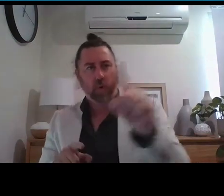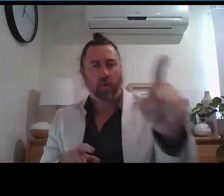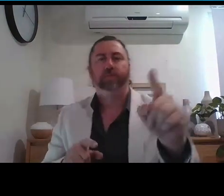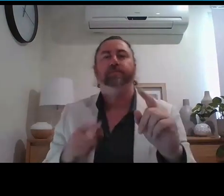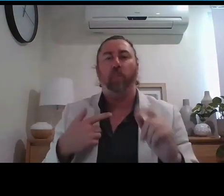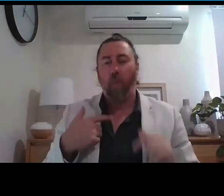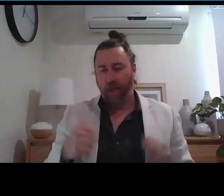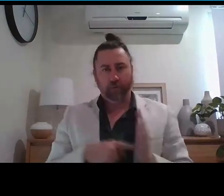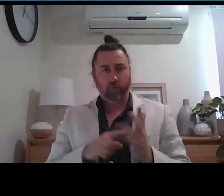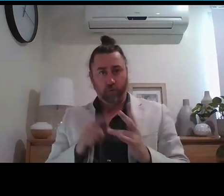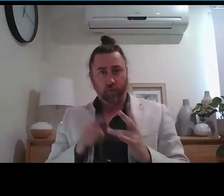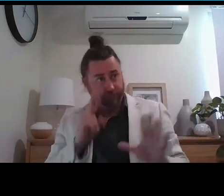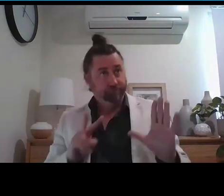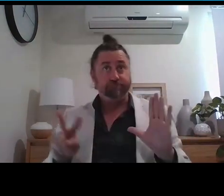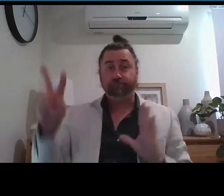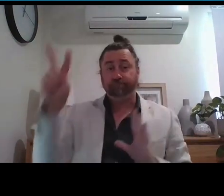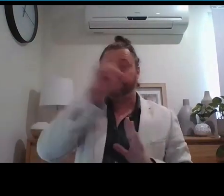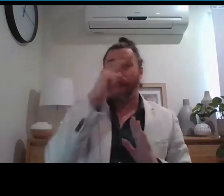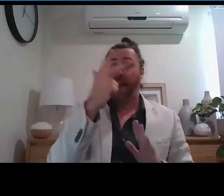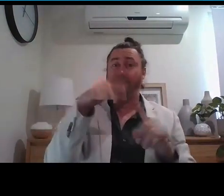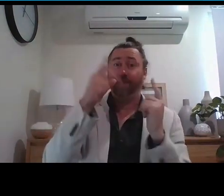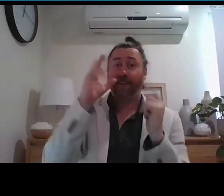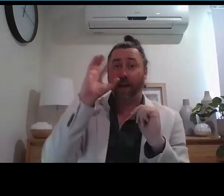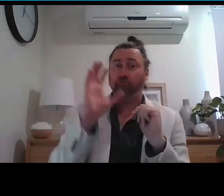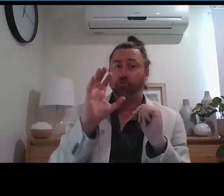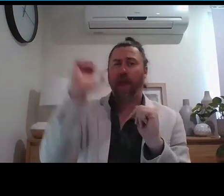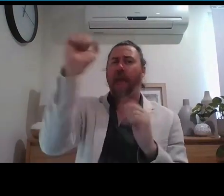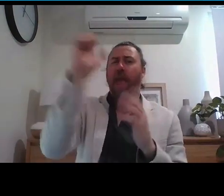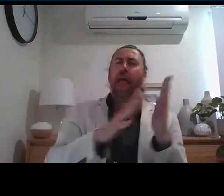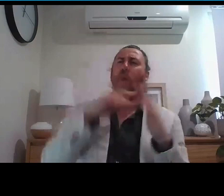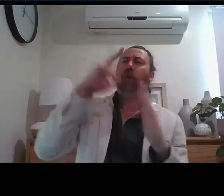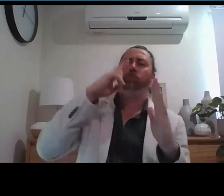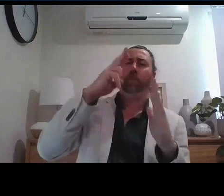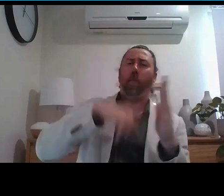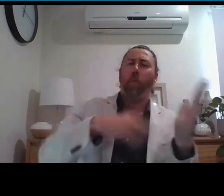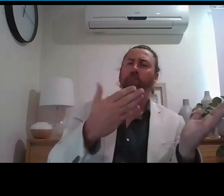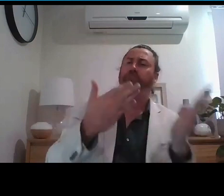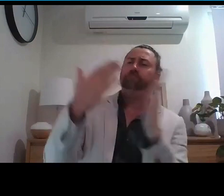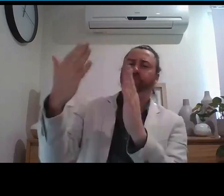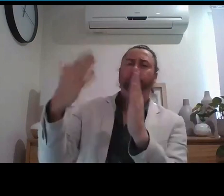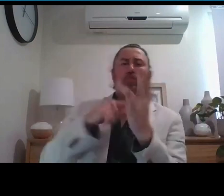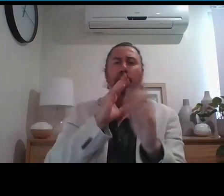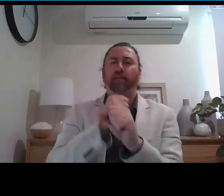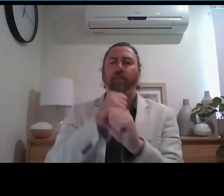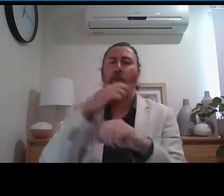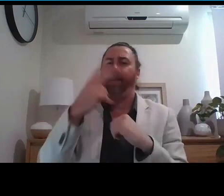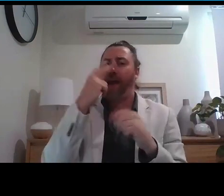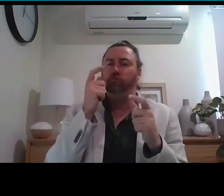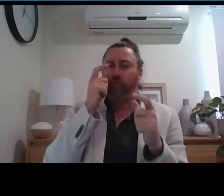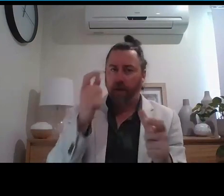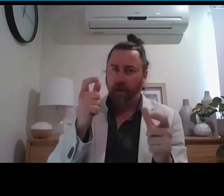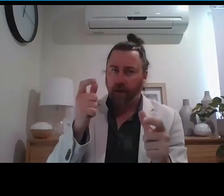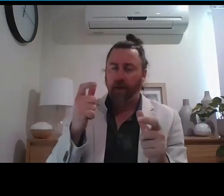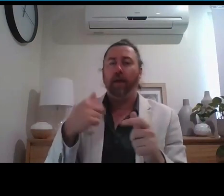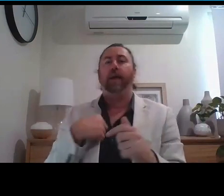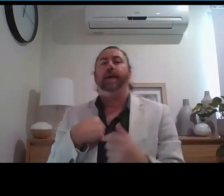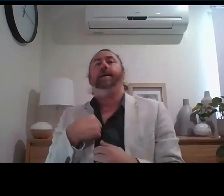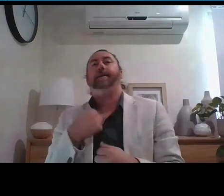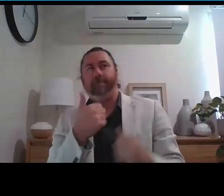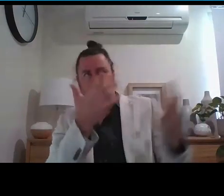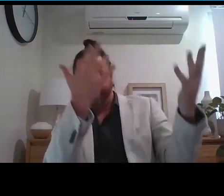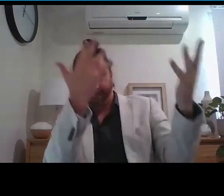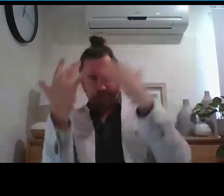18 different countries. We had a really rigorous process of stakeholder consultations with older Australians, their families